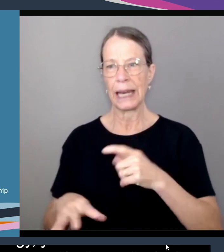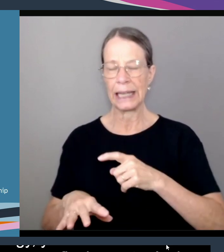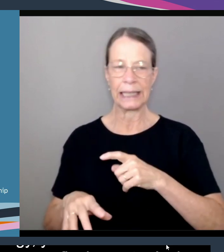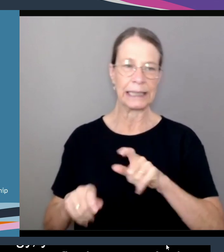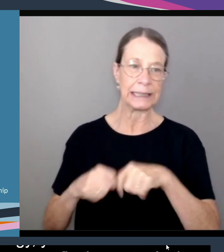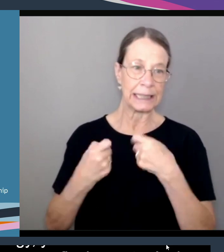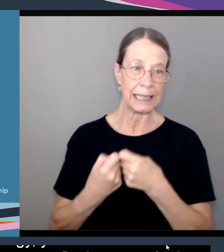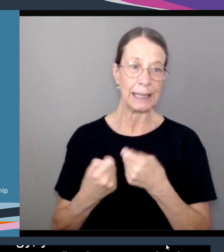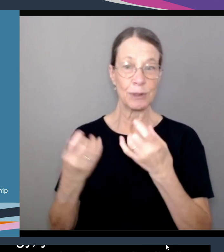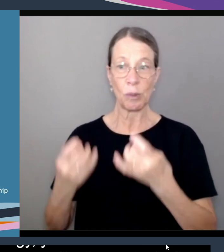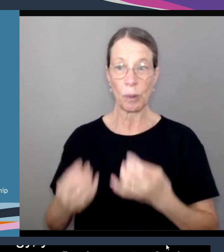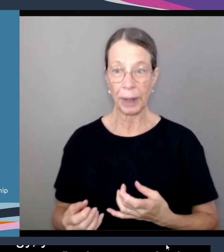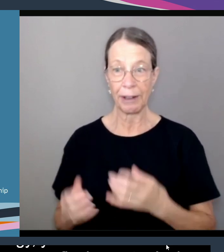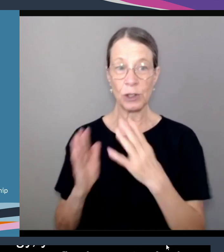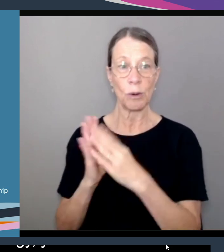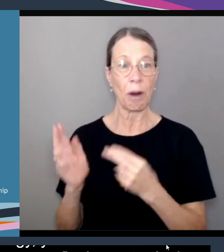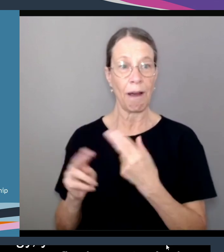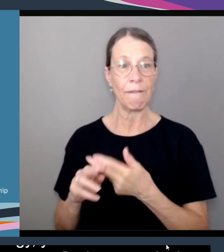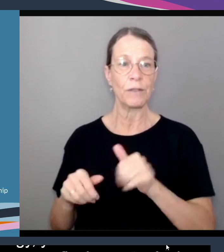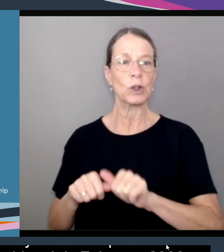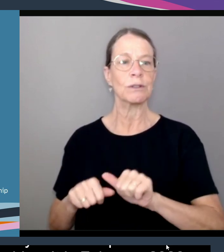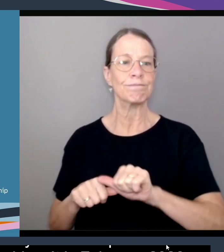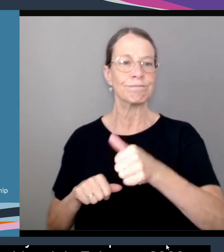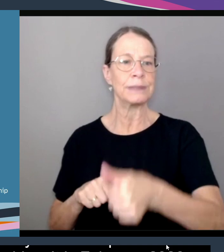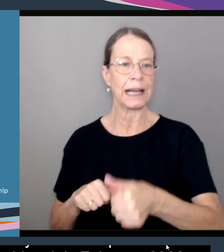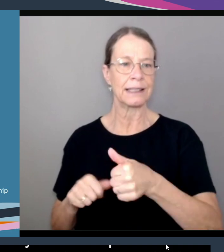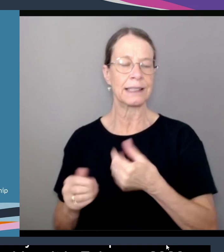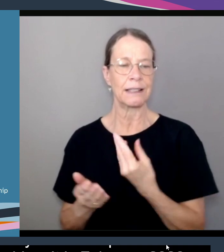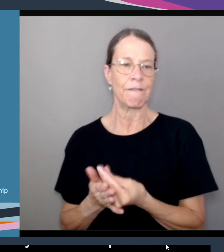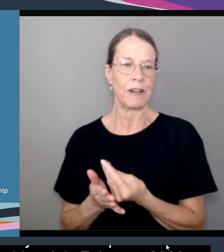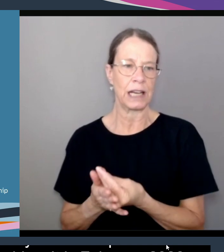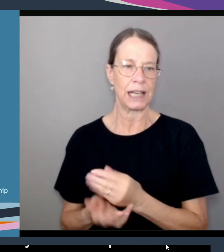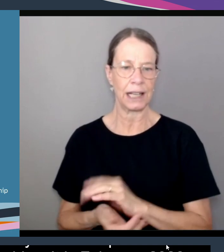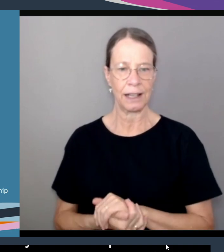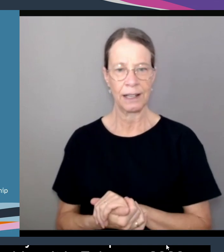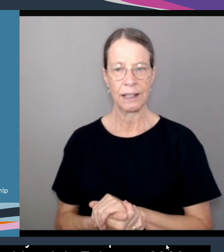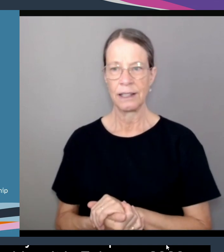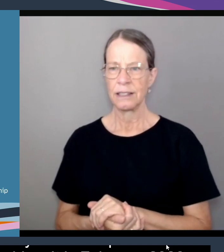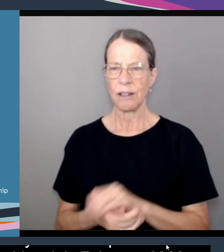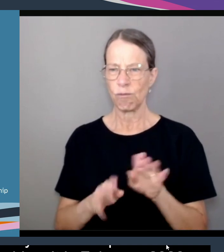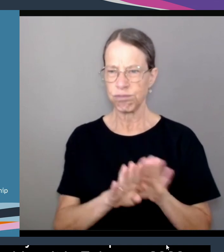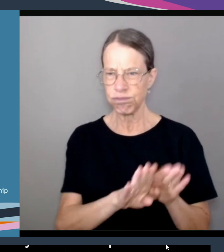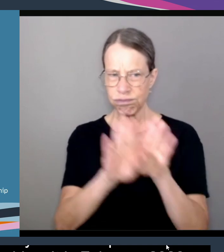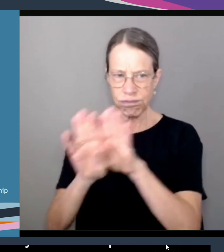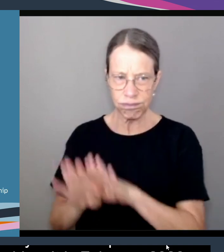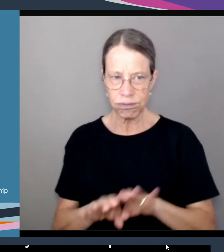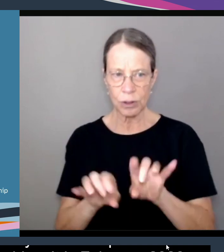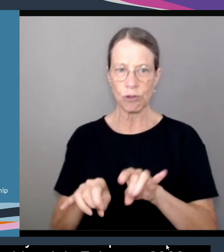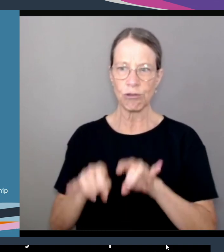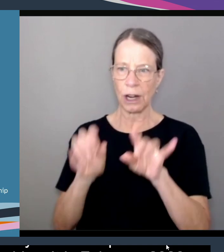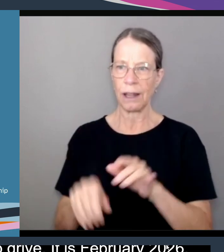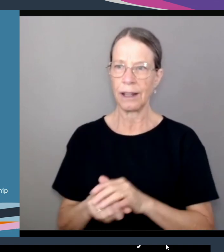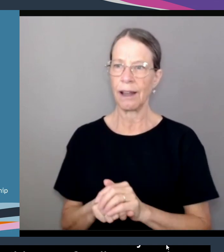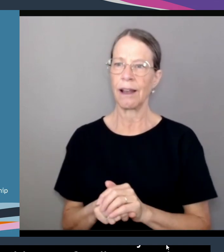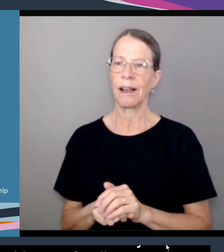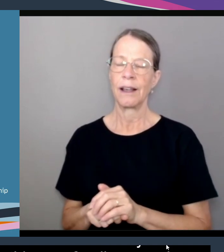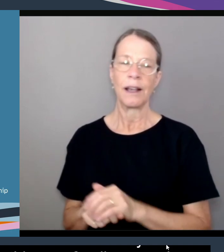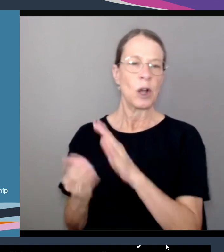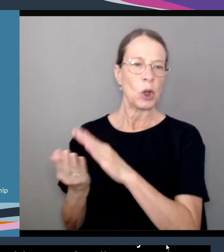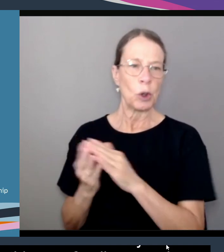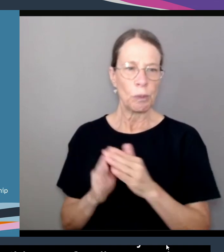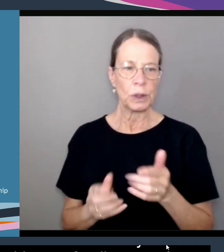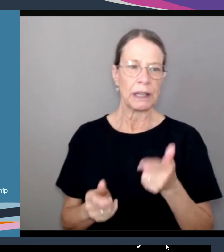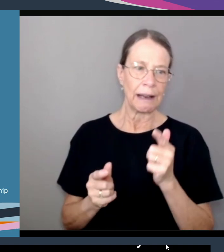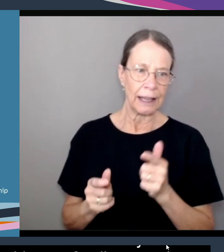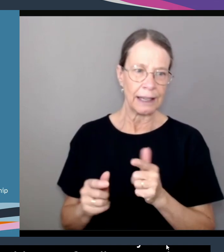round. Across Australia, people with disability, researchers, advocates, and community partners are coming together, ready to lead the next